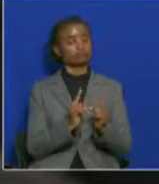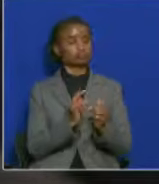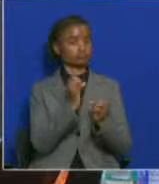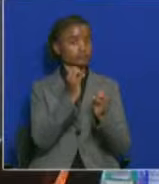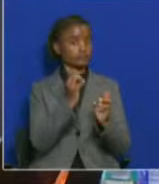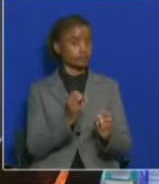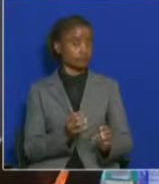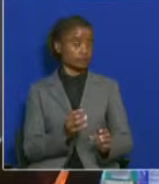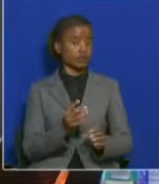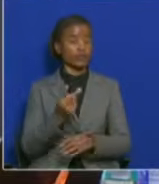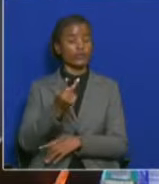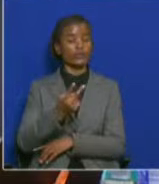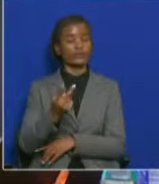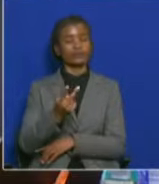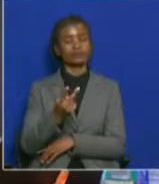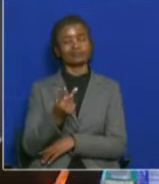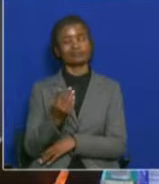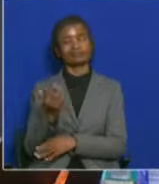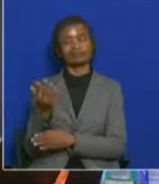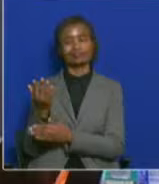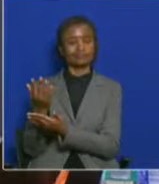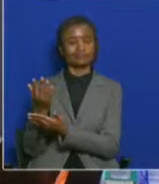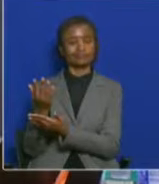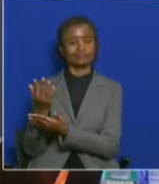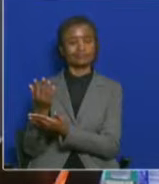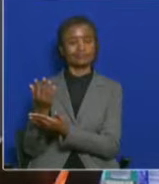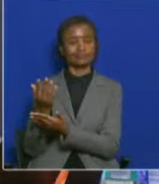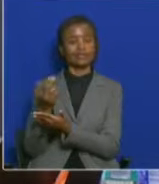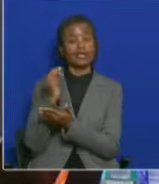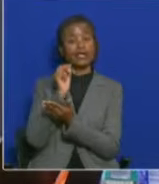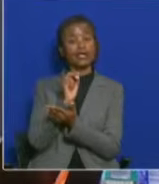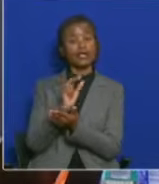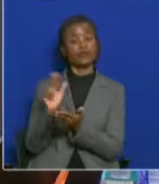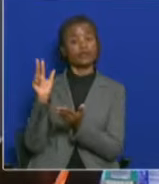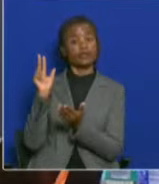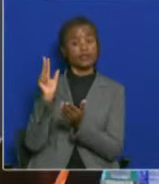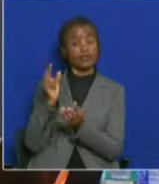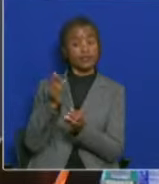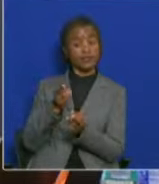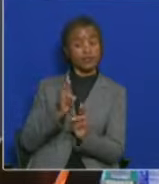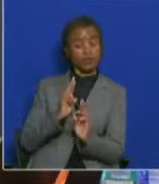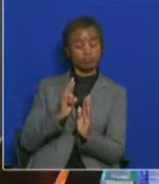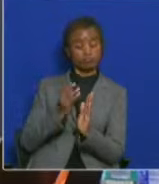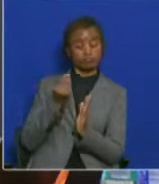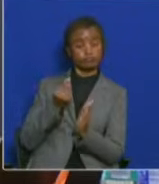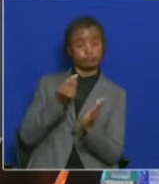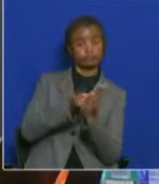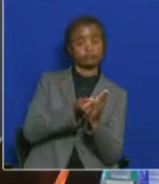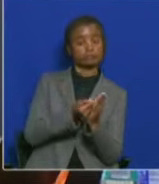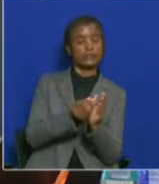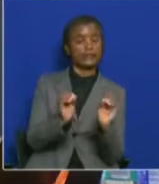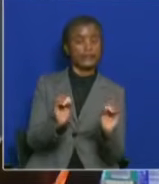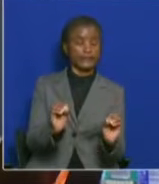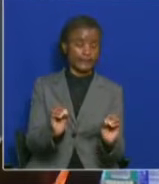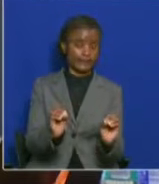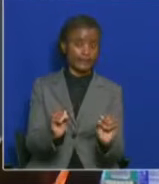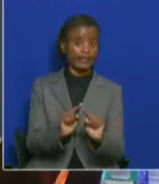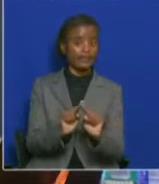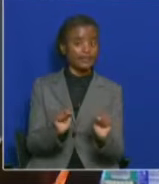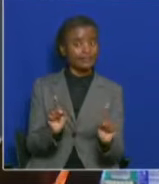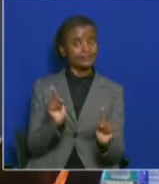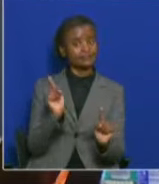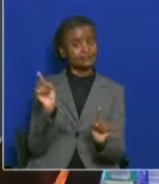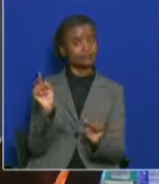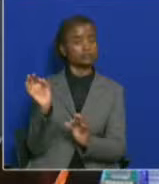file a replying affidavit to our answer, but he's indicated that some of the evidence relates to crime